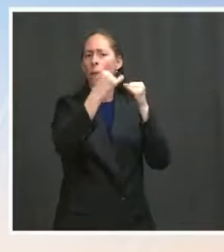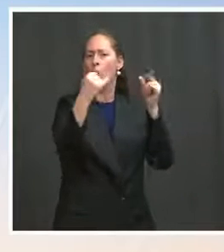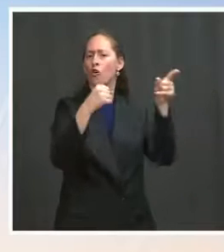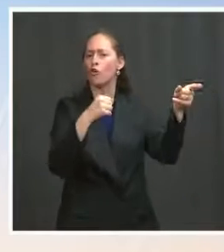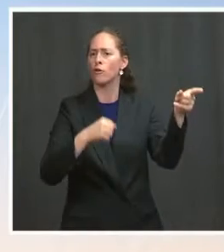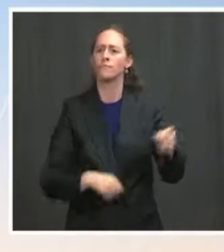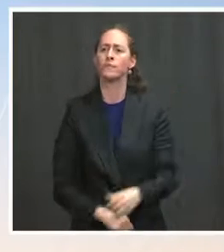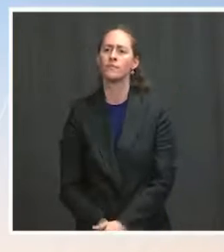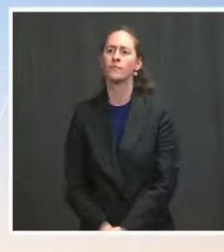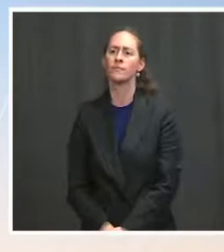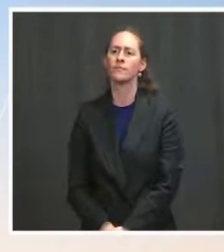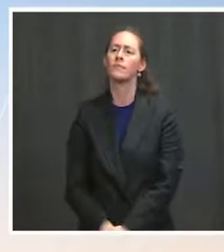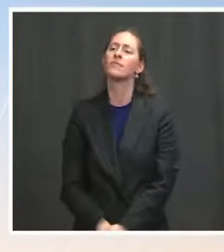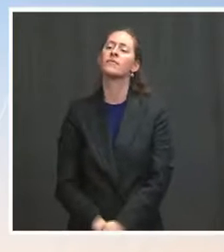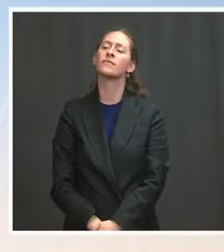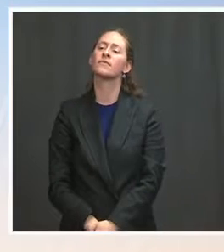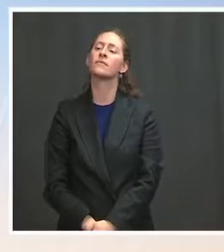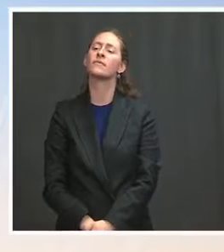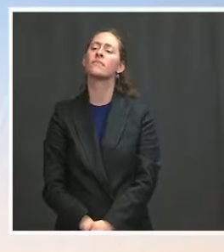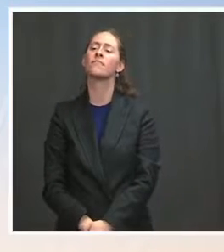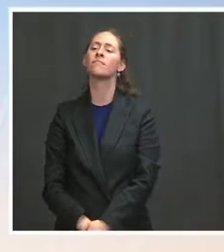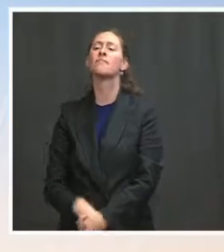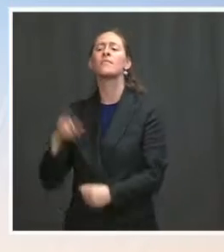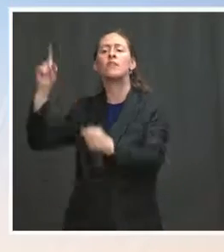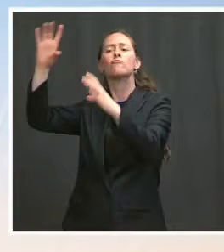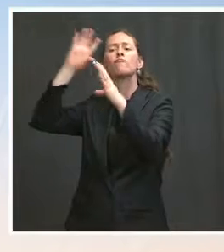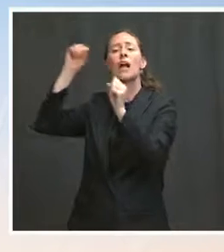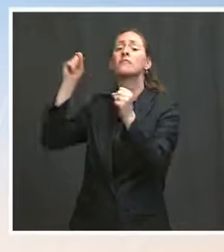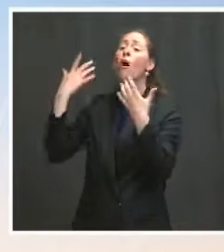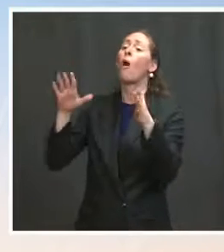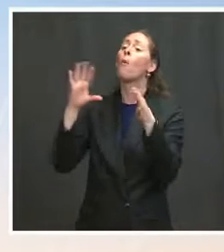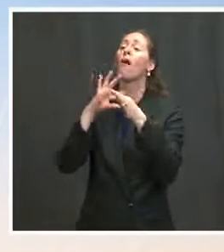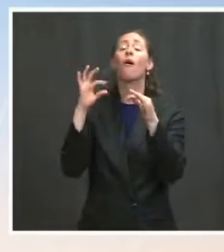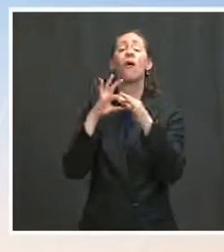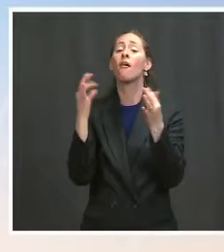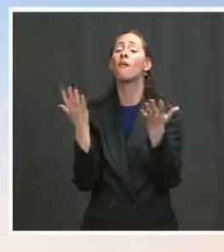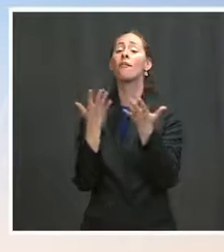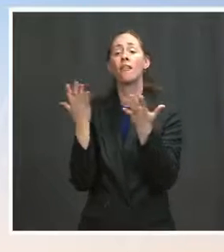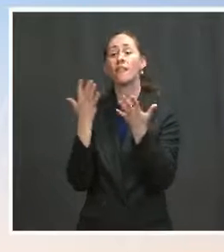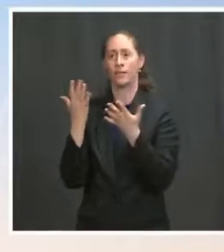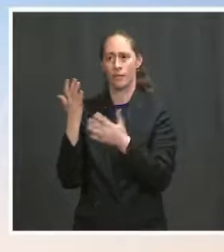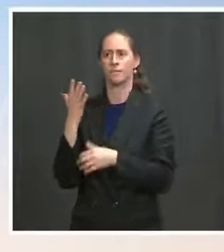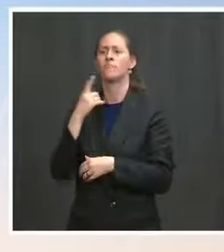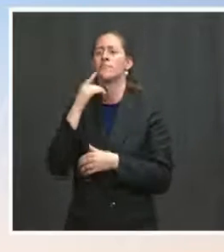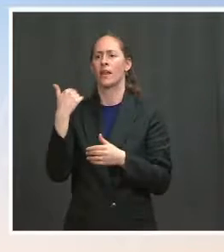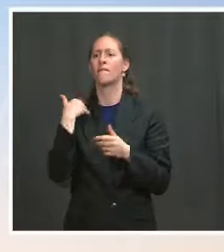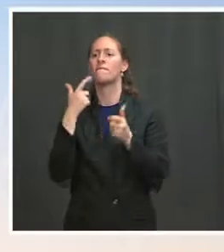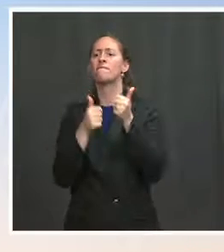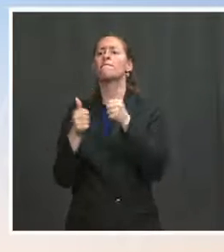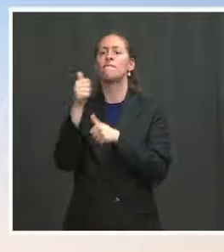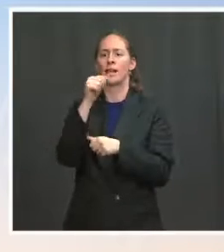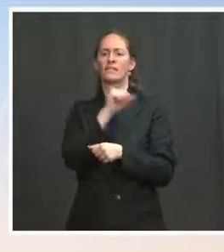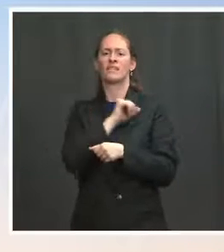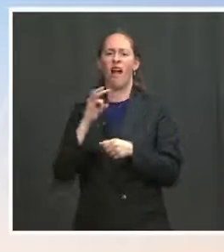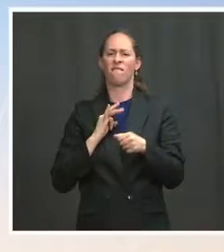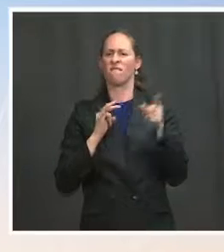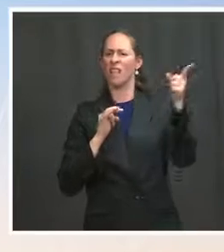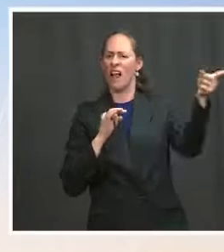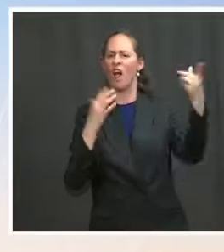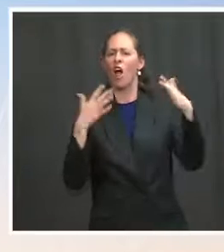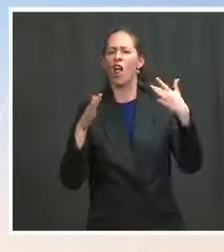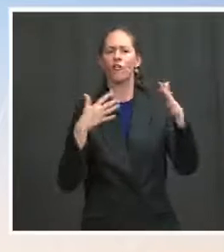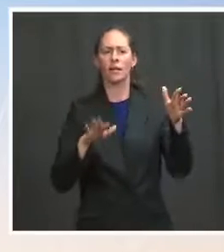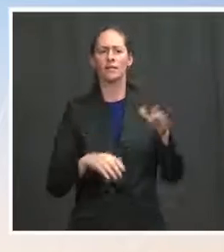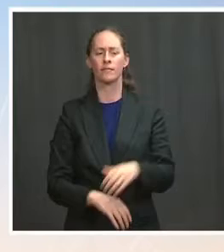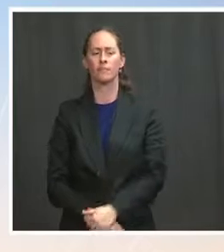we anticipated and planned to have a diplomatic presence on the ground, and so he's doing exactly that. Can I follow up on that, Jen? Sure. On Afghanistan, and then I have a